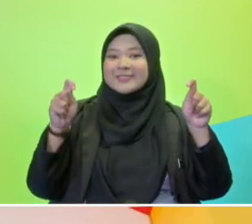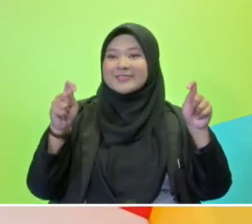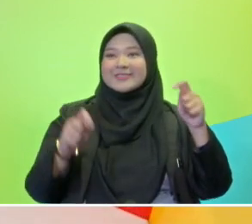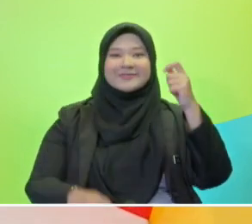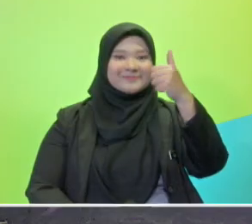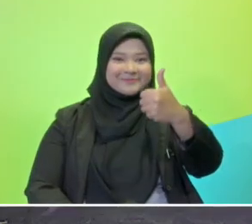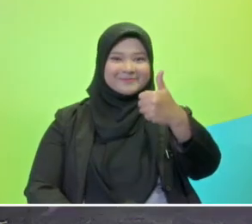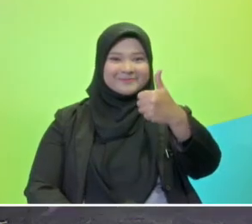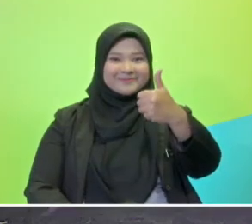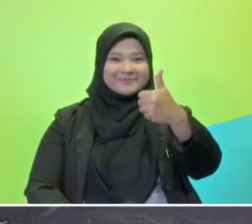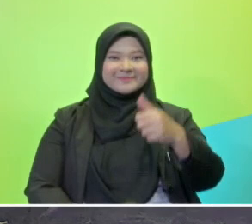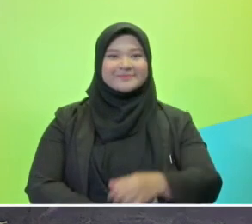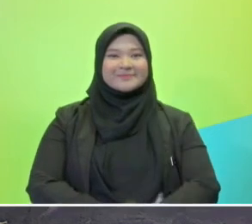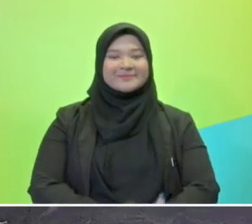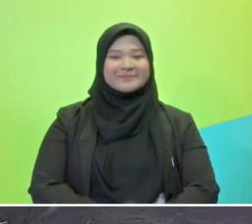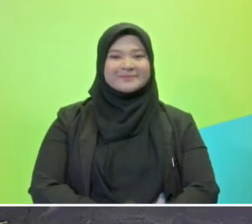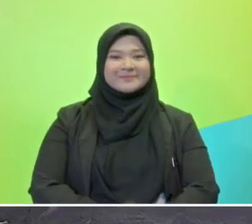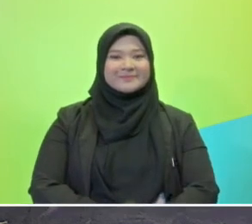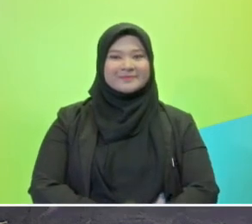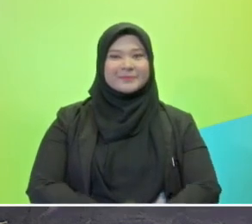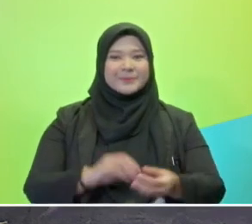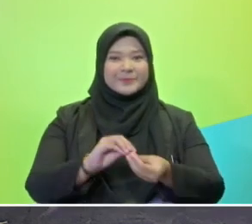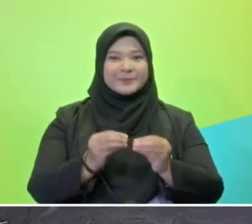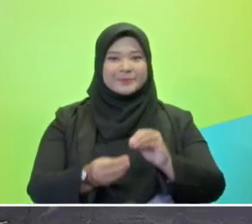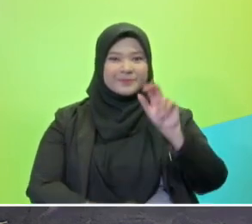Toys. Well done. All right, excellent. The next one, teacher. Yeah,